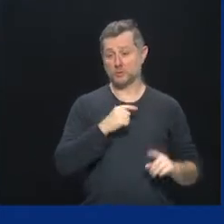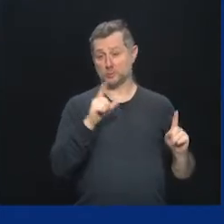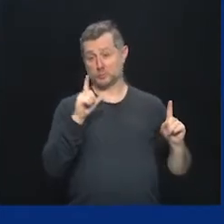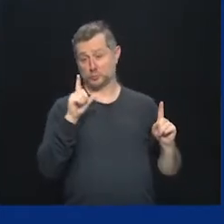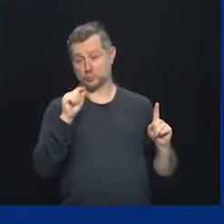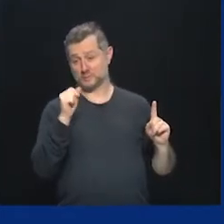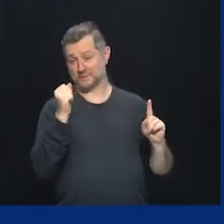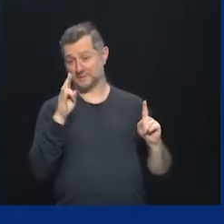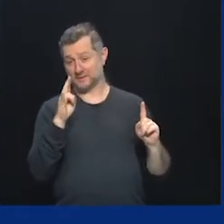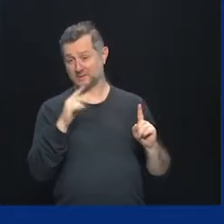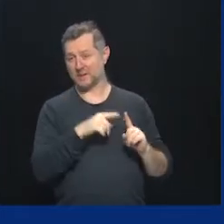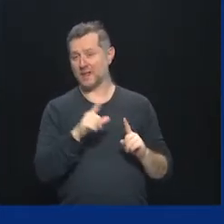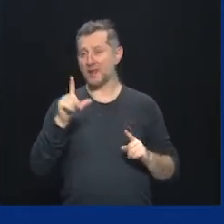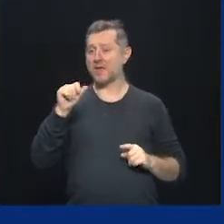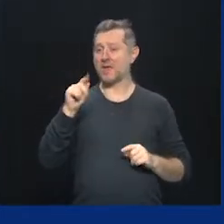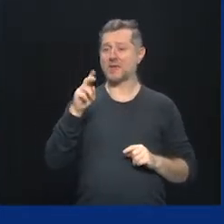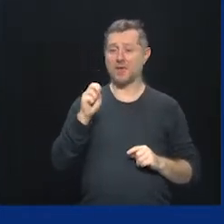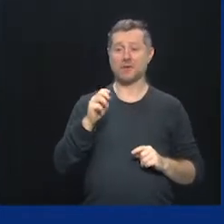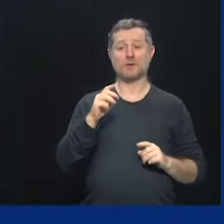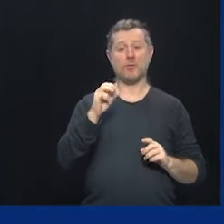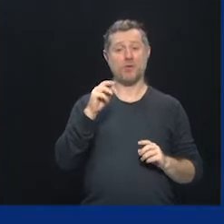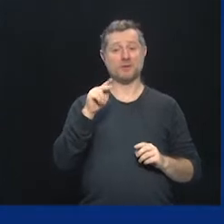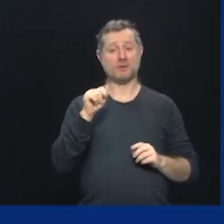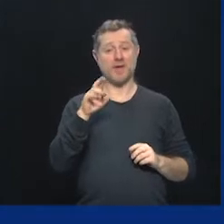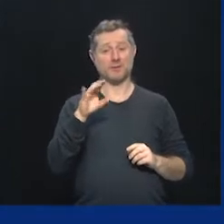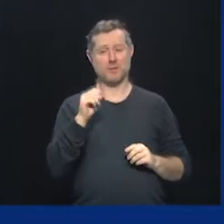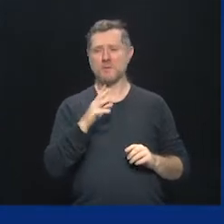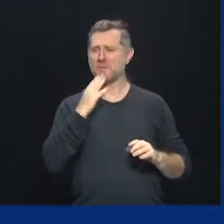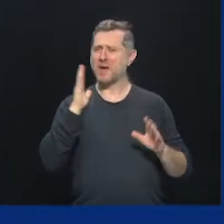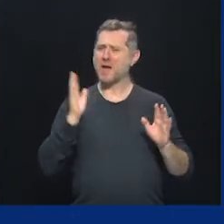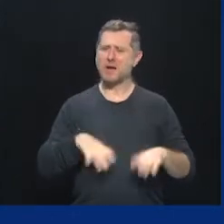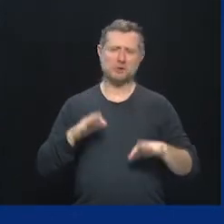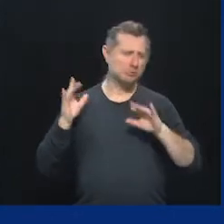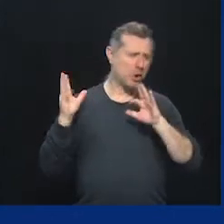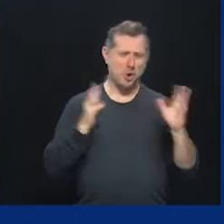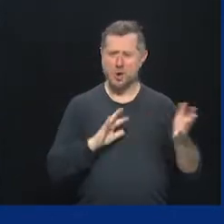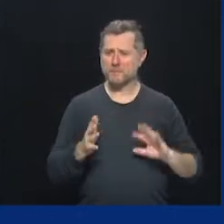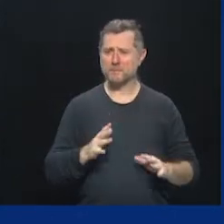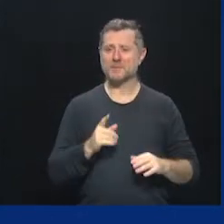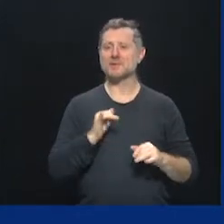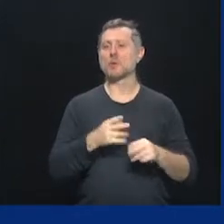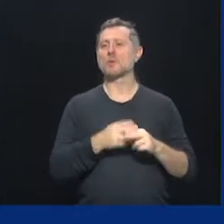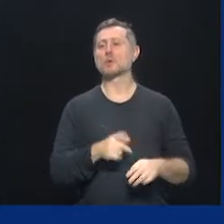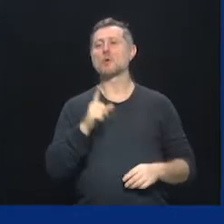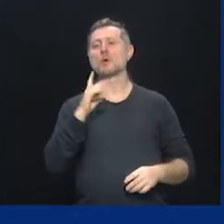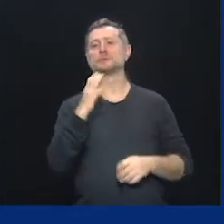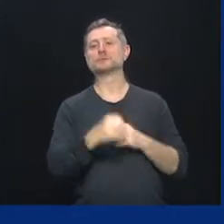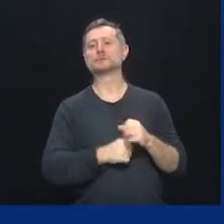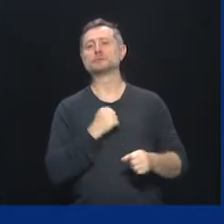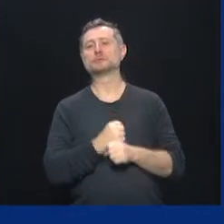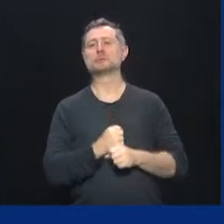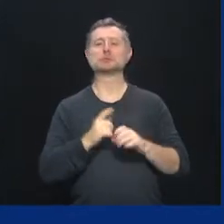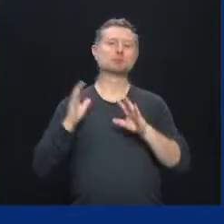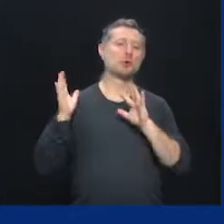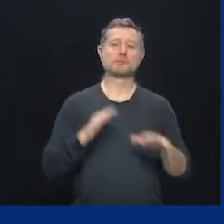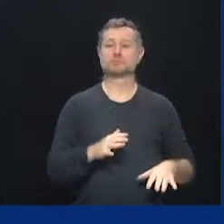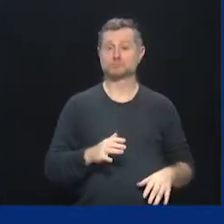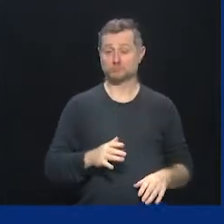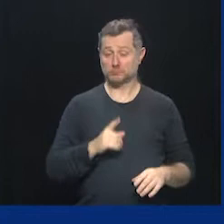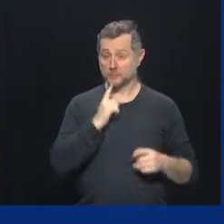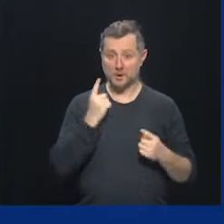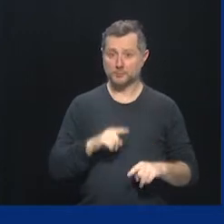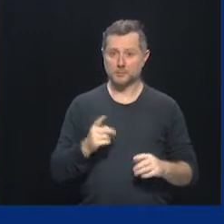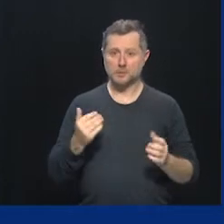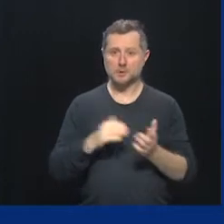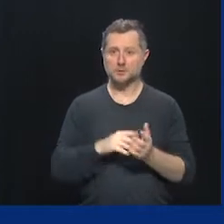had what was known as a 100-year event. It happened 2 years again later. So I don't buy that. It happens, and we have to be prepared for it. So no